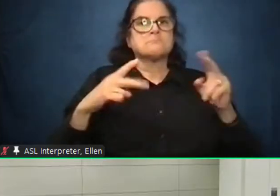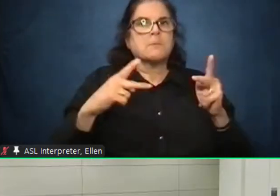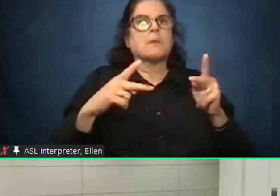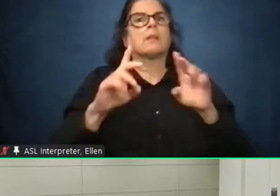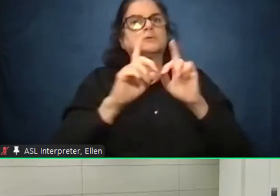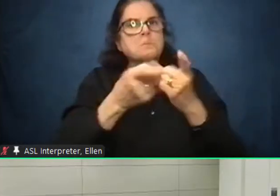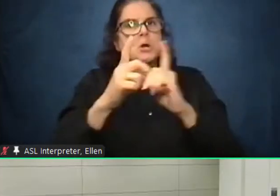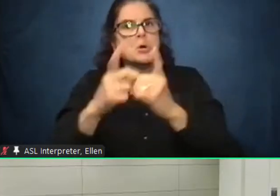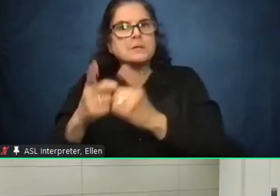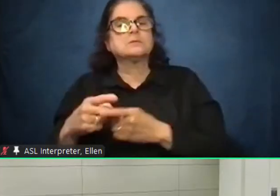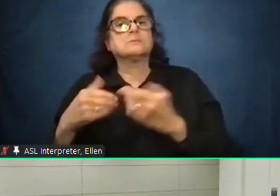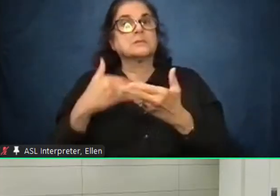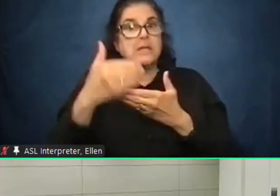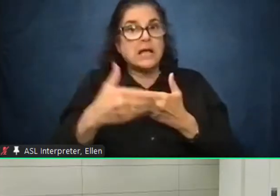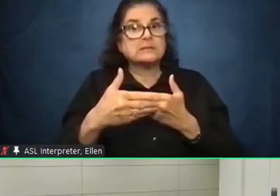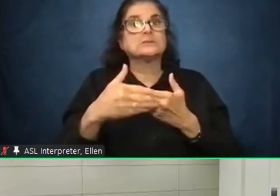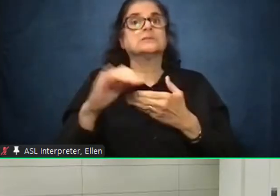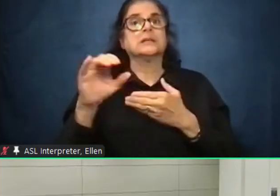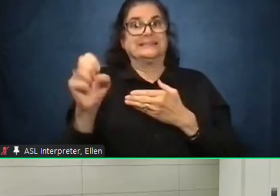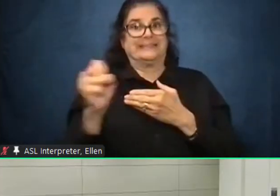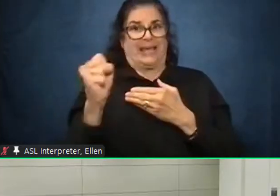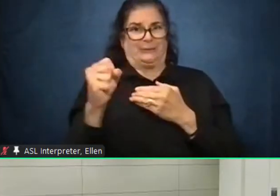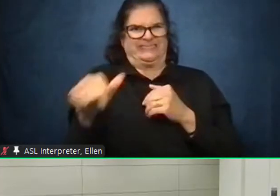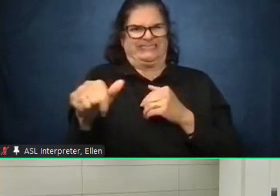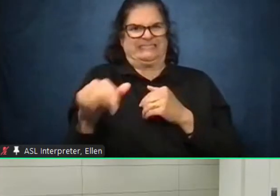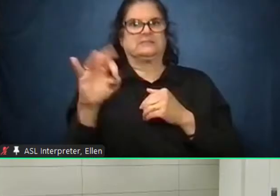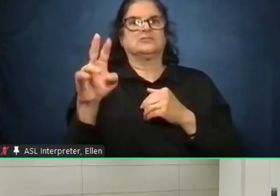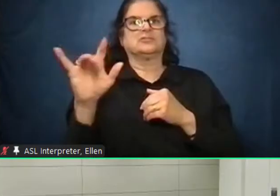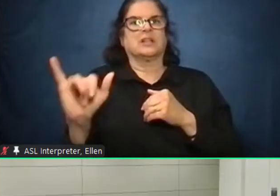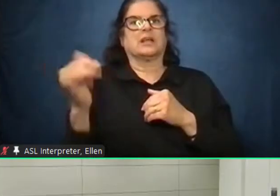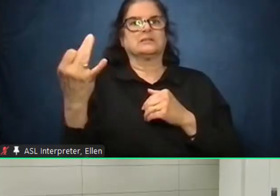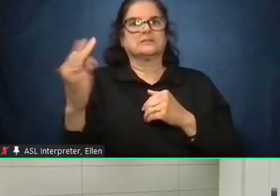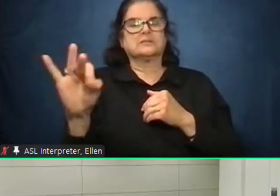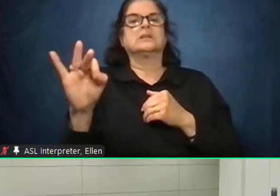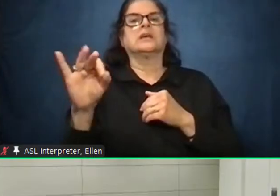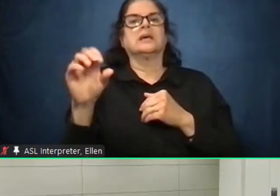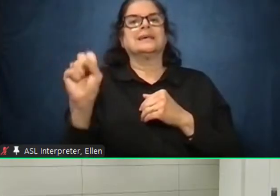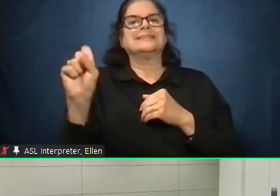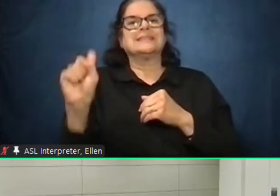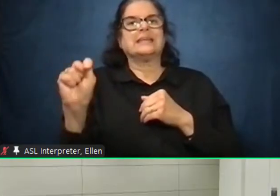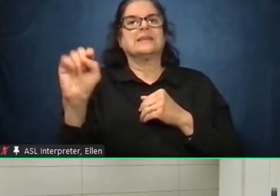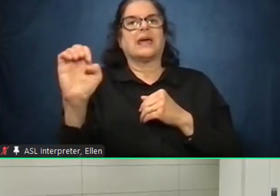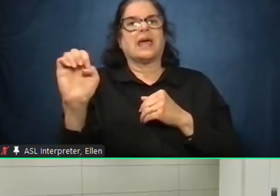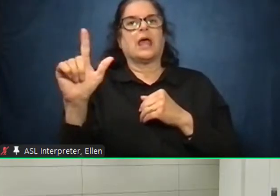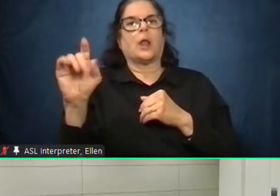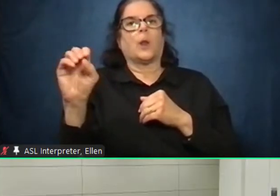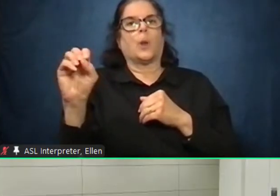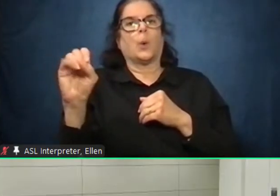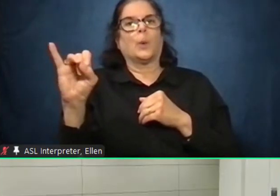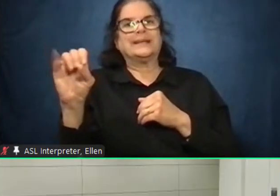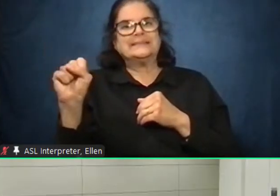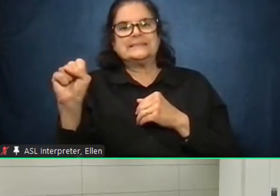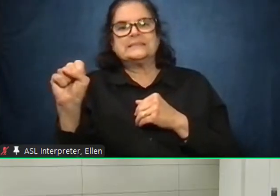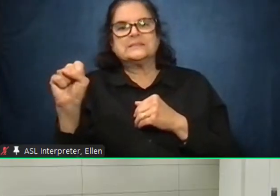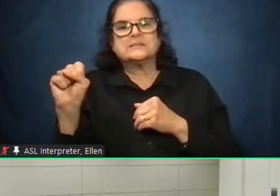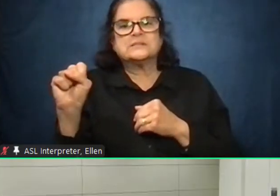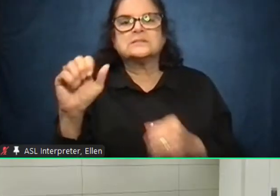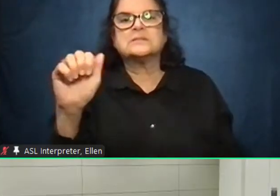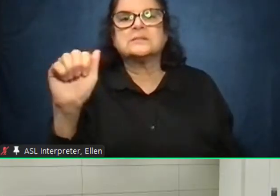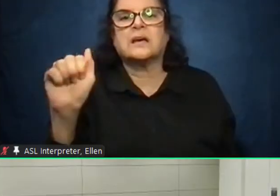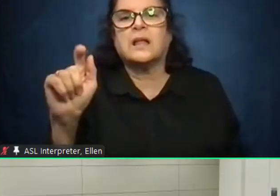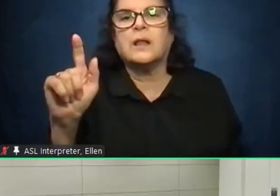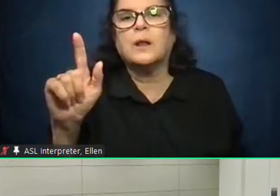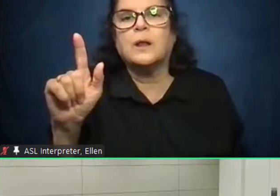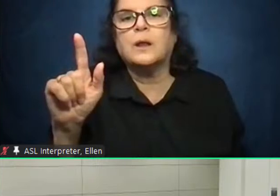this upcoming Saturday, July 19th at St. Aloysius Center, from 10 a.m. to